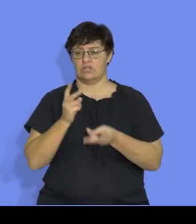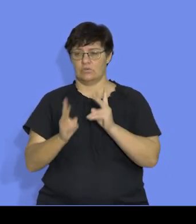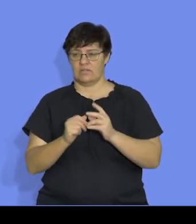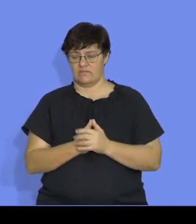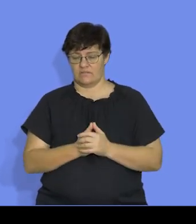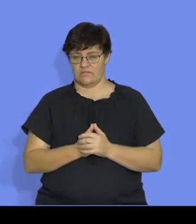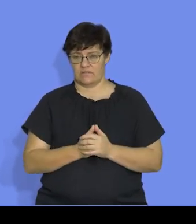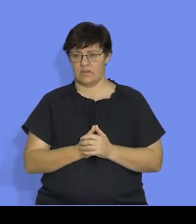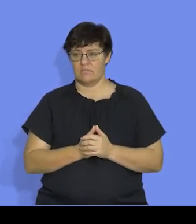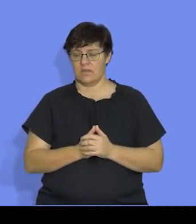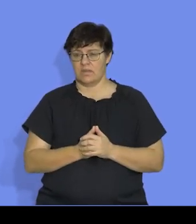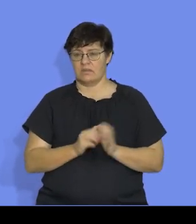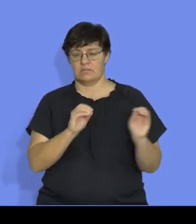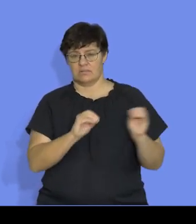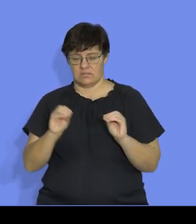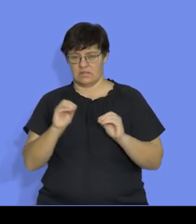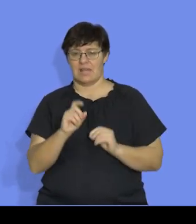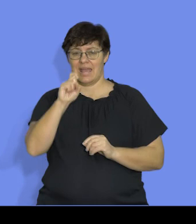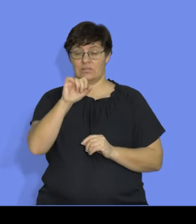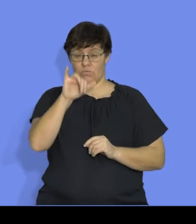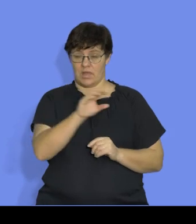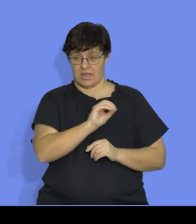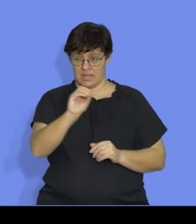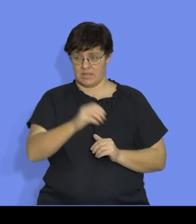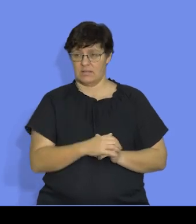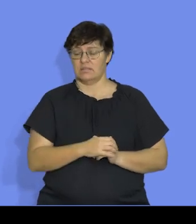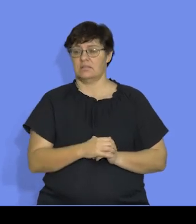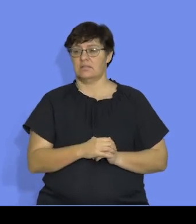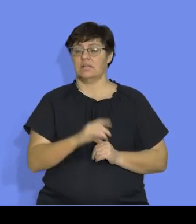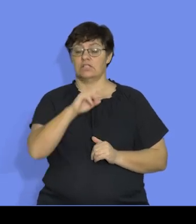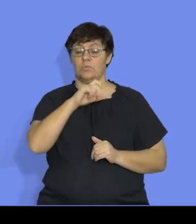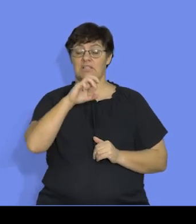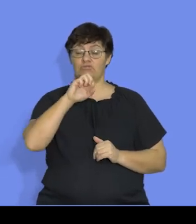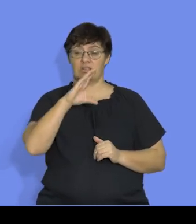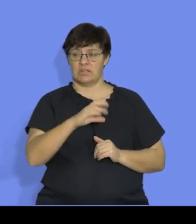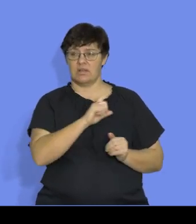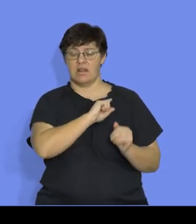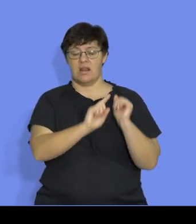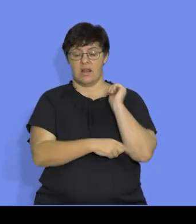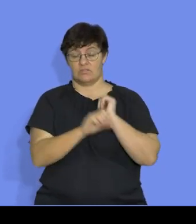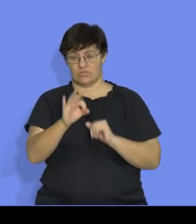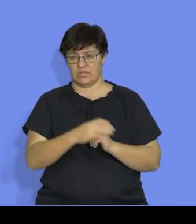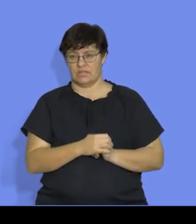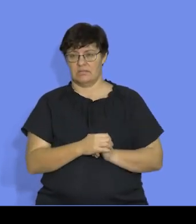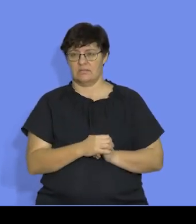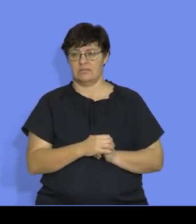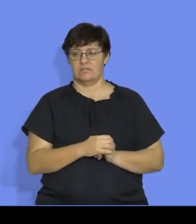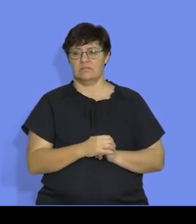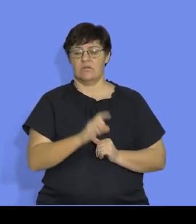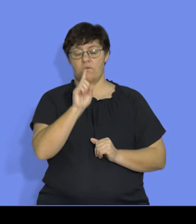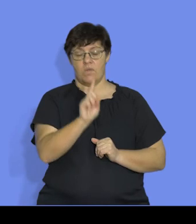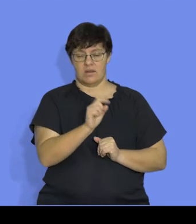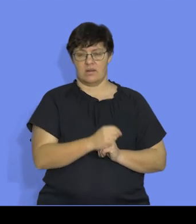12. Just remember, I'm substituting in x and y. The geometric sequences are the last three, so this is going to be